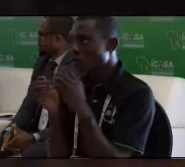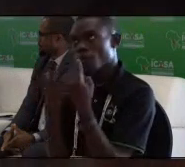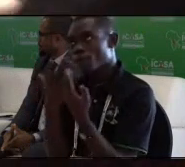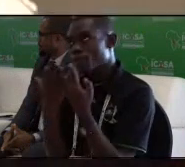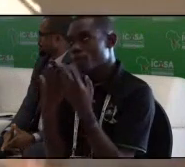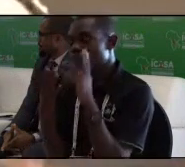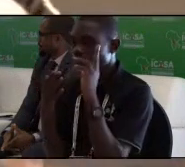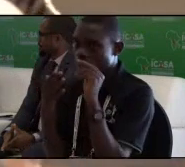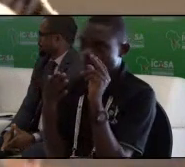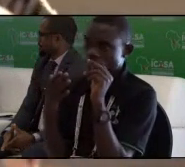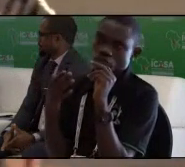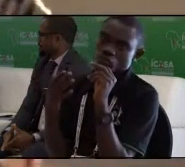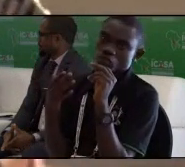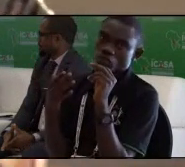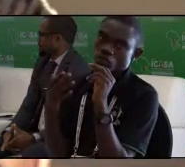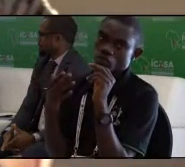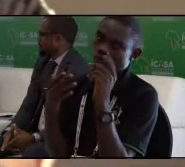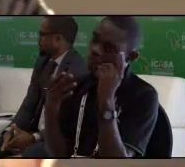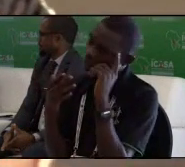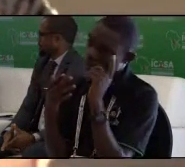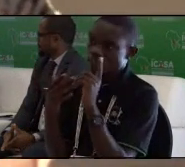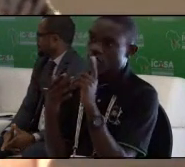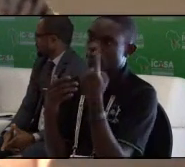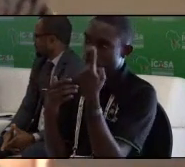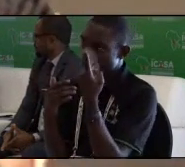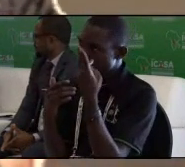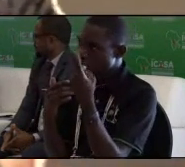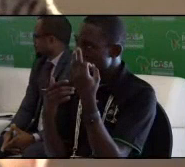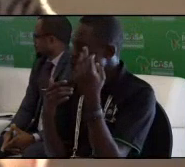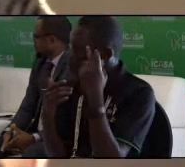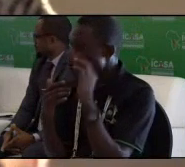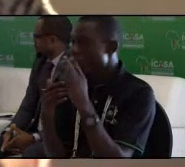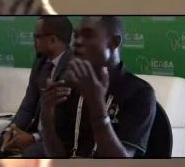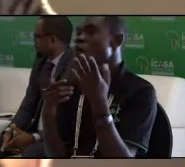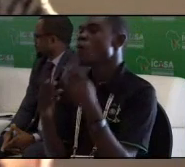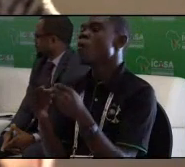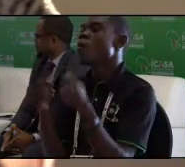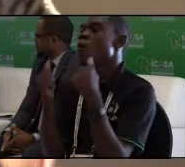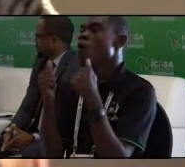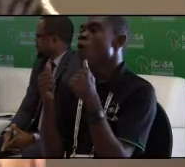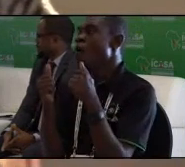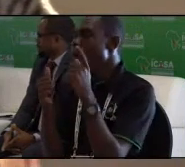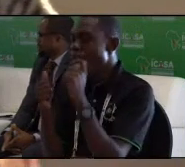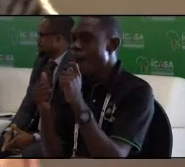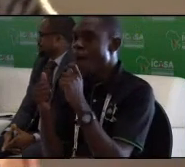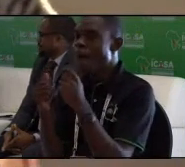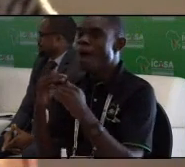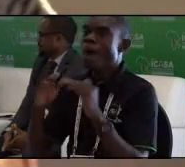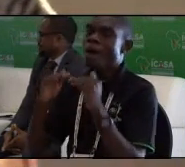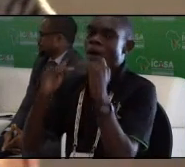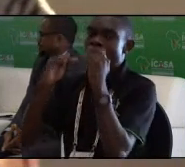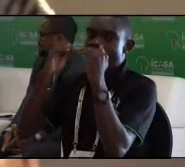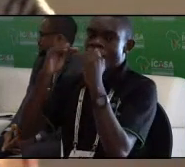so it's not really, you can't say one thing or two or three things have enabled us, but